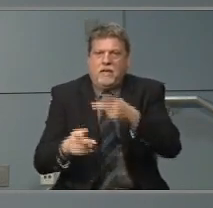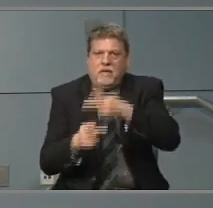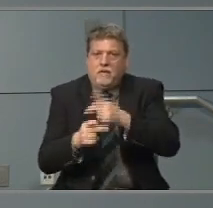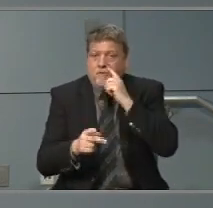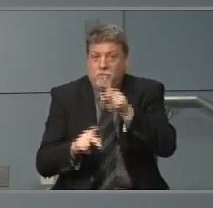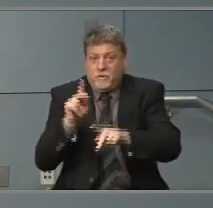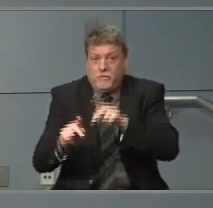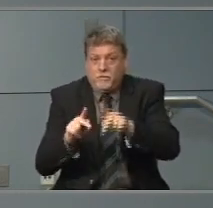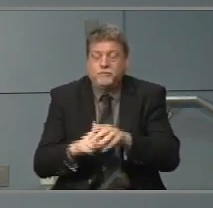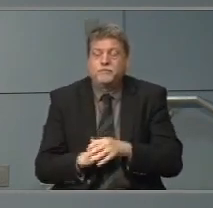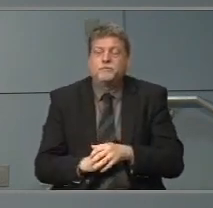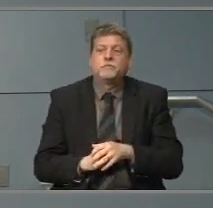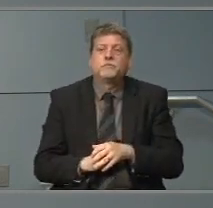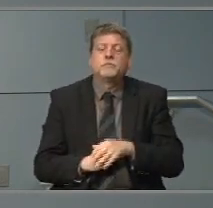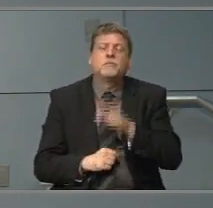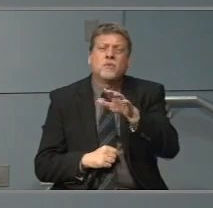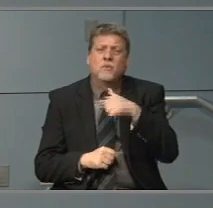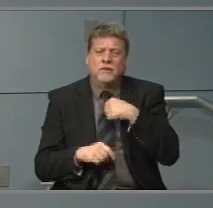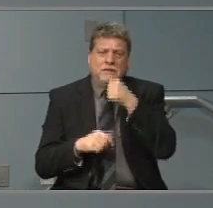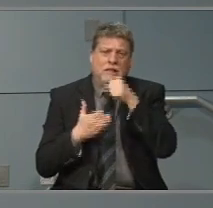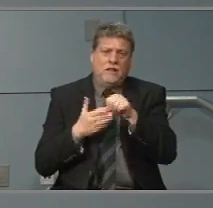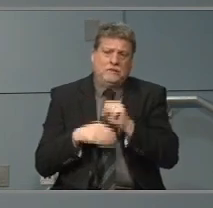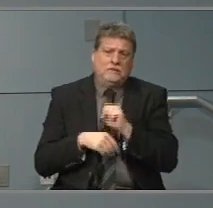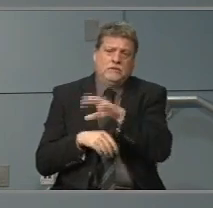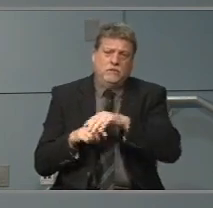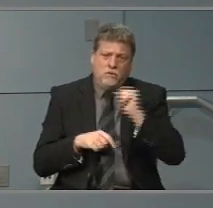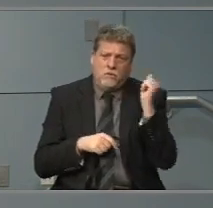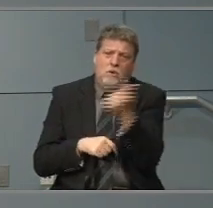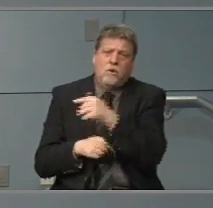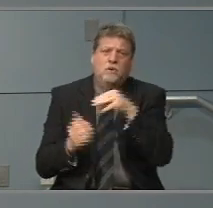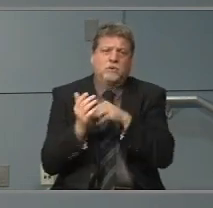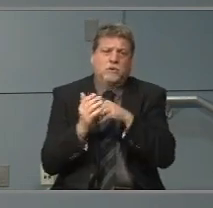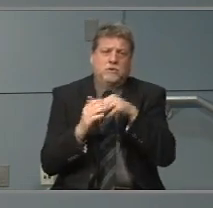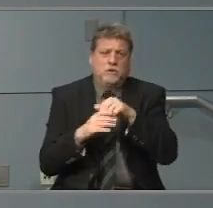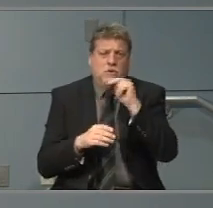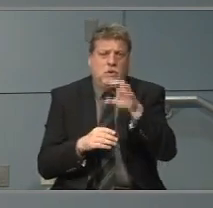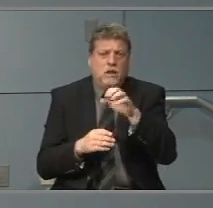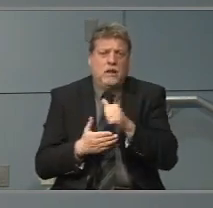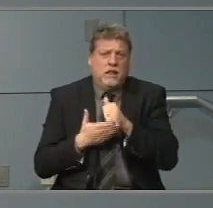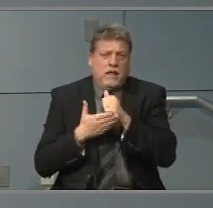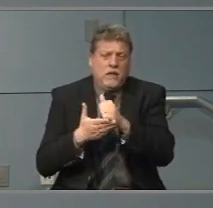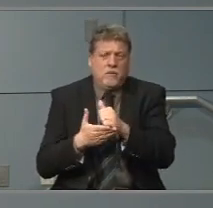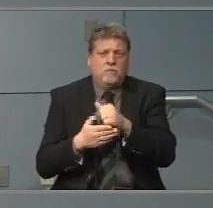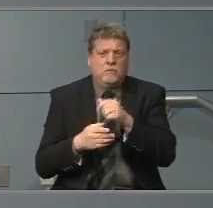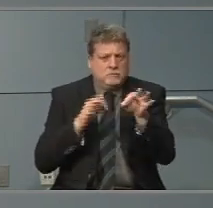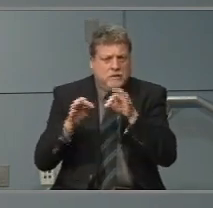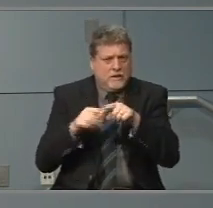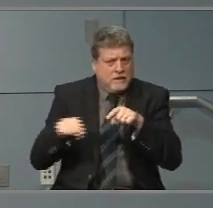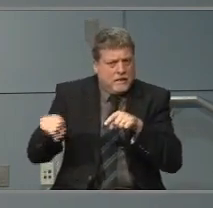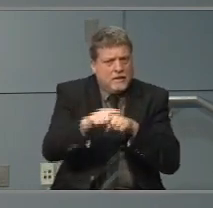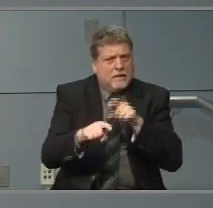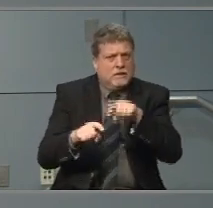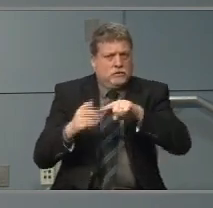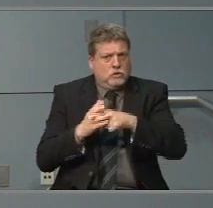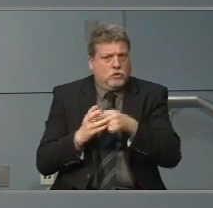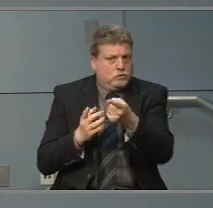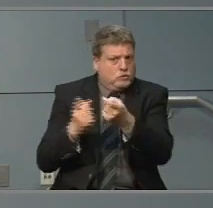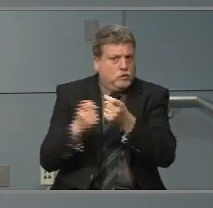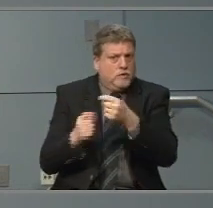in the state to recruit volunteers to supplement our healthcare workforce. We are already seeing hospitals stopping